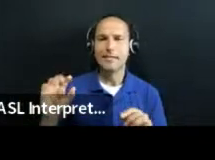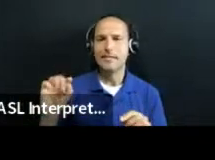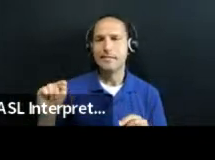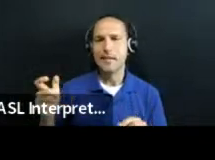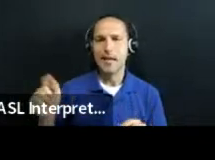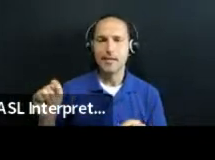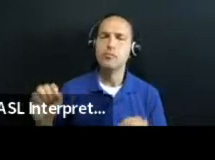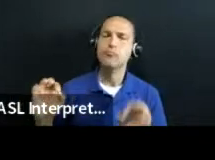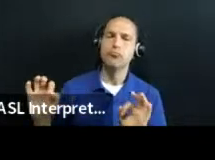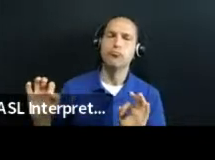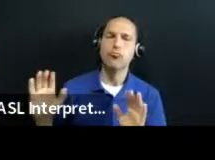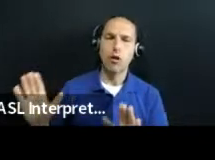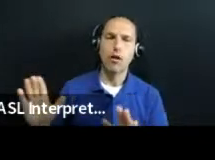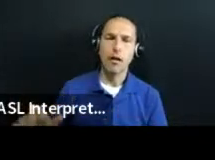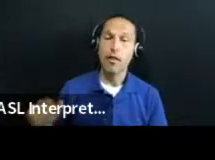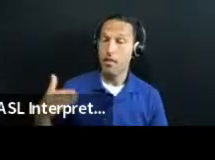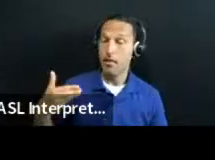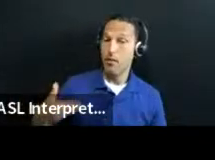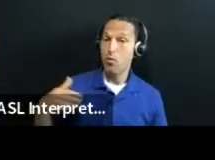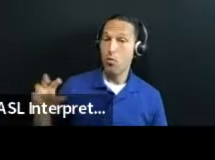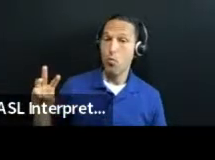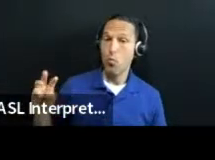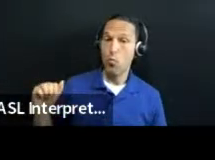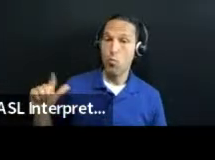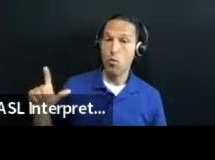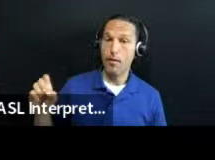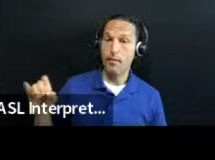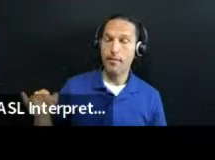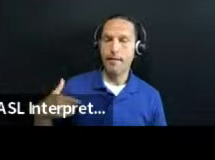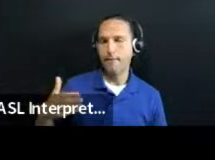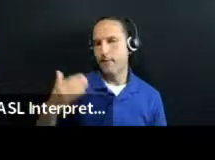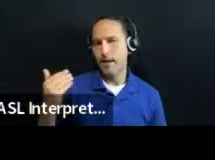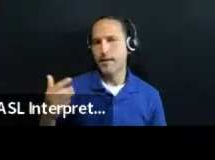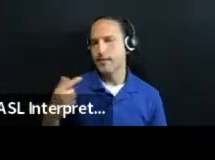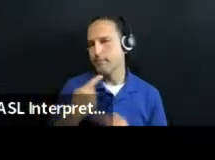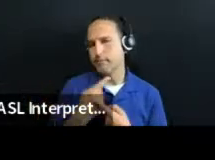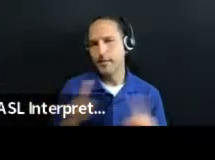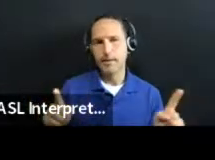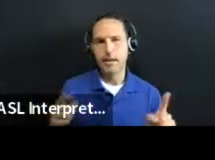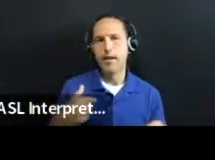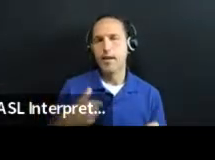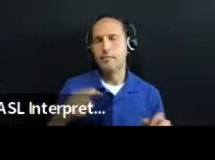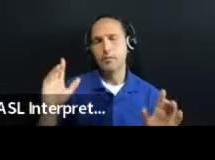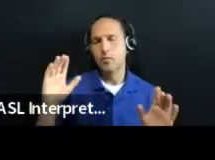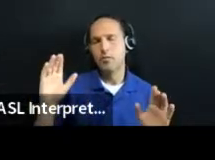Great, thank you. And this is Wally again. I've been forgetting to say my name because I'm terrible.